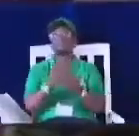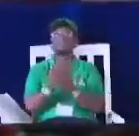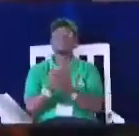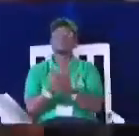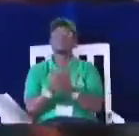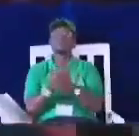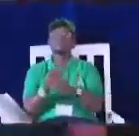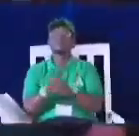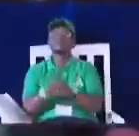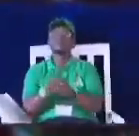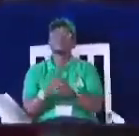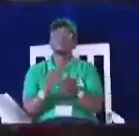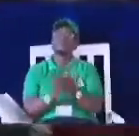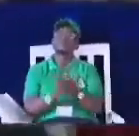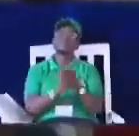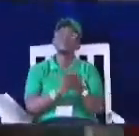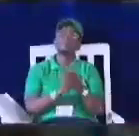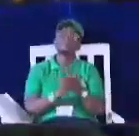Now,